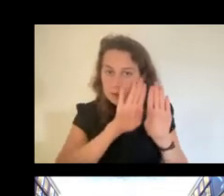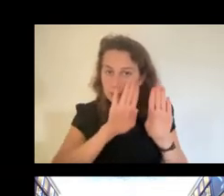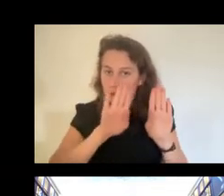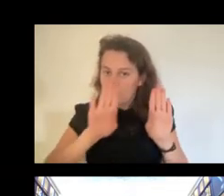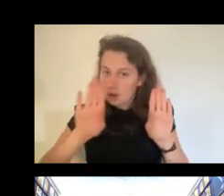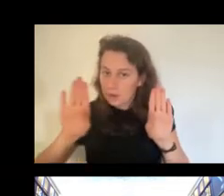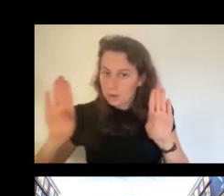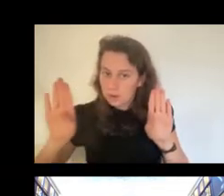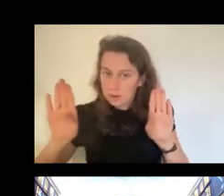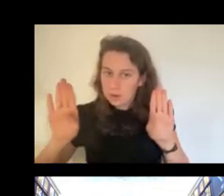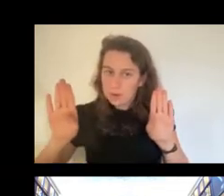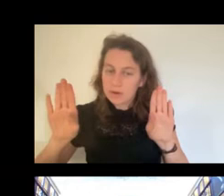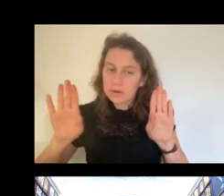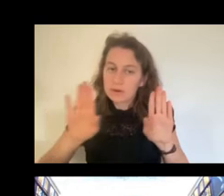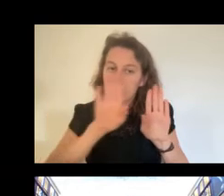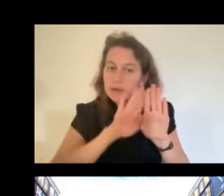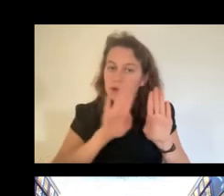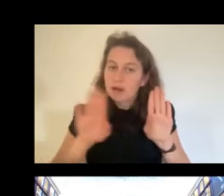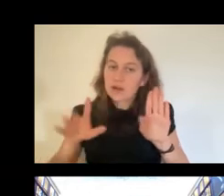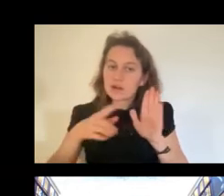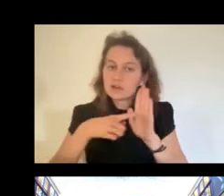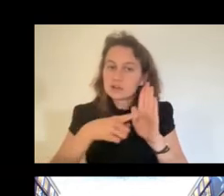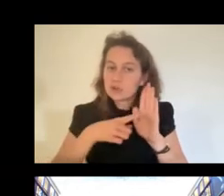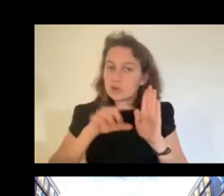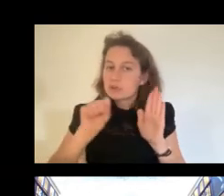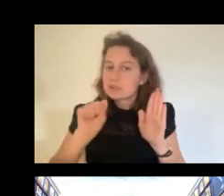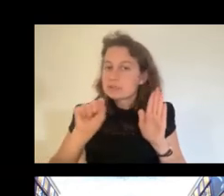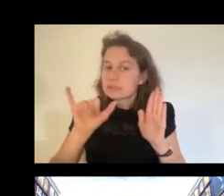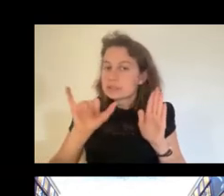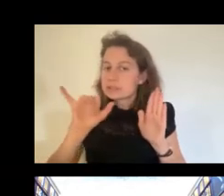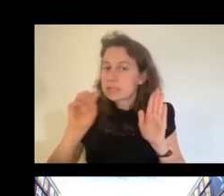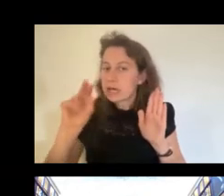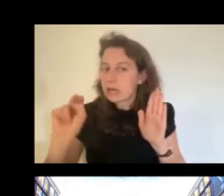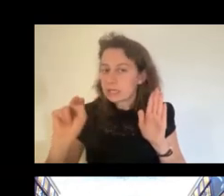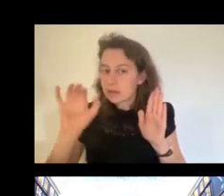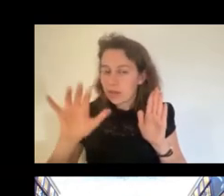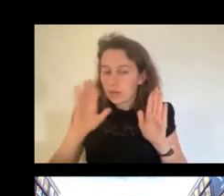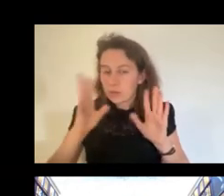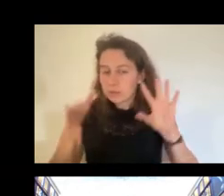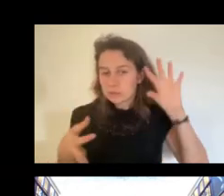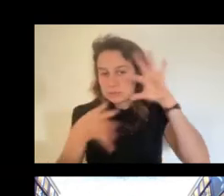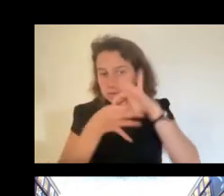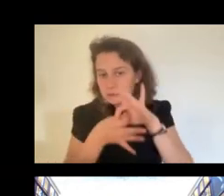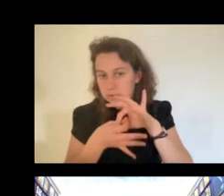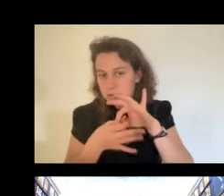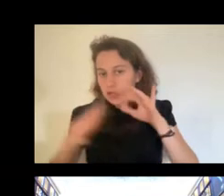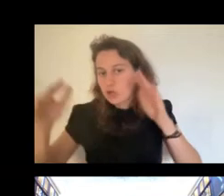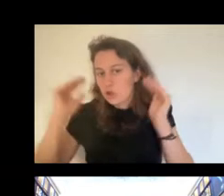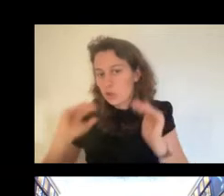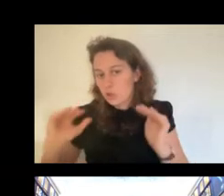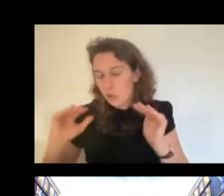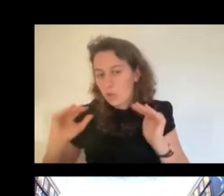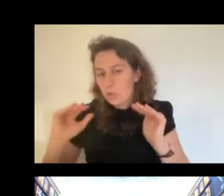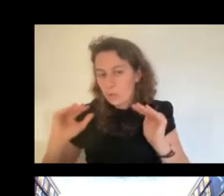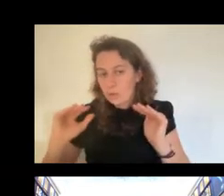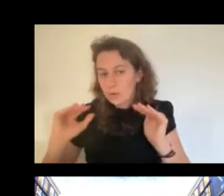the upper row features scion, that's the grapevine that is to be grafted, and the lower line of